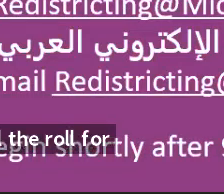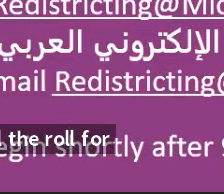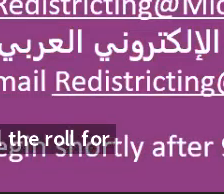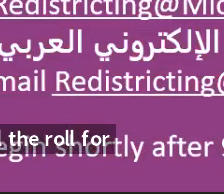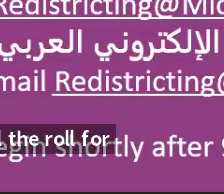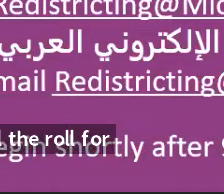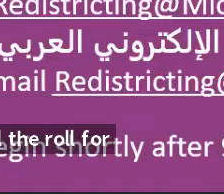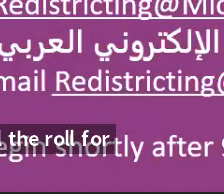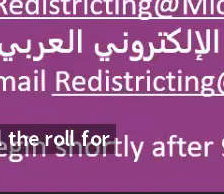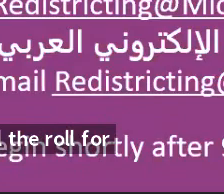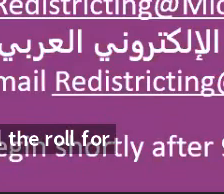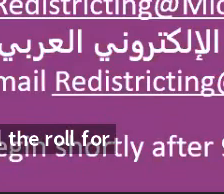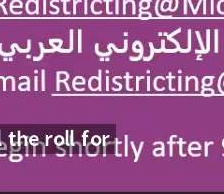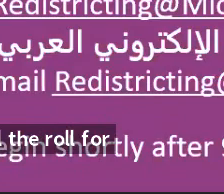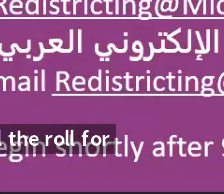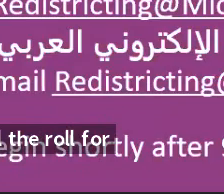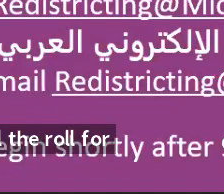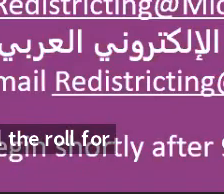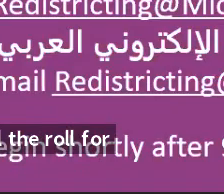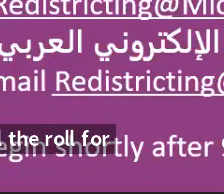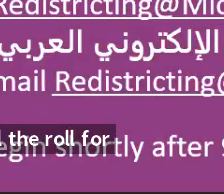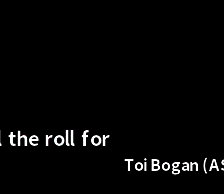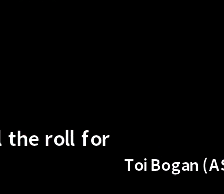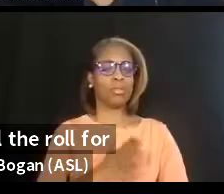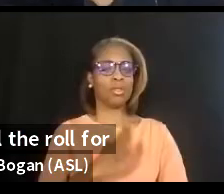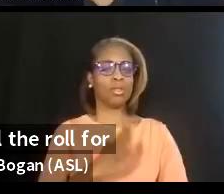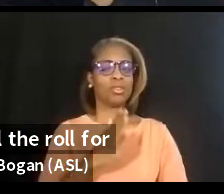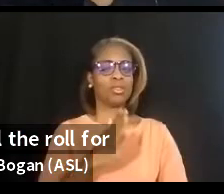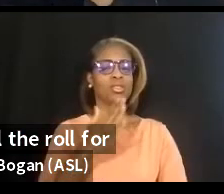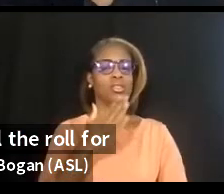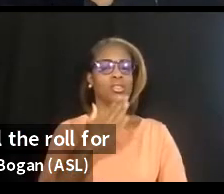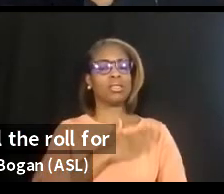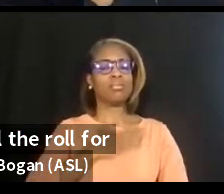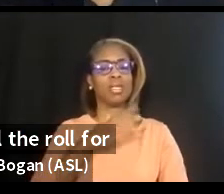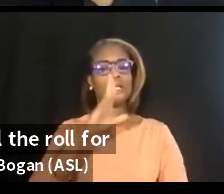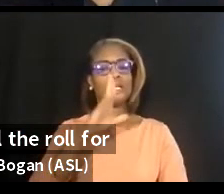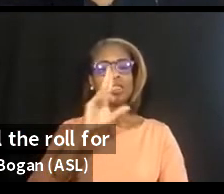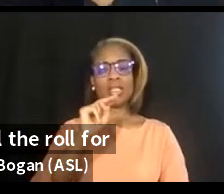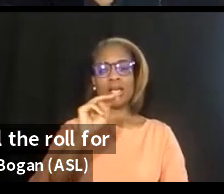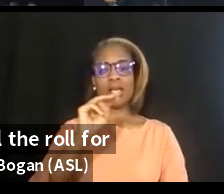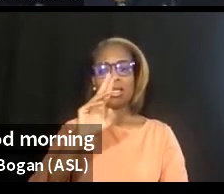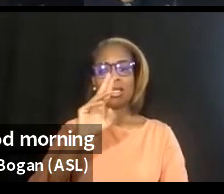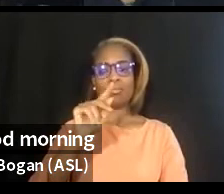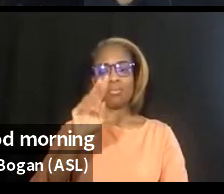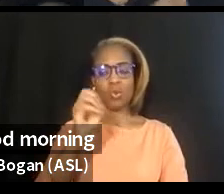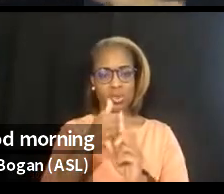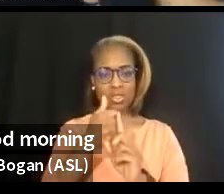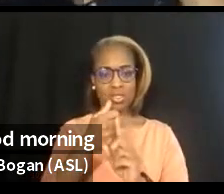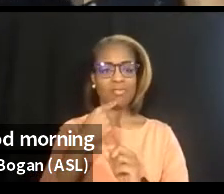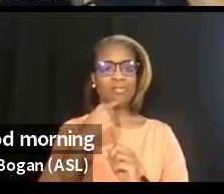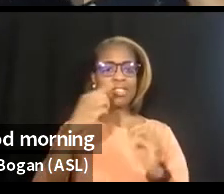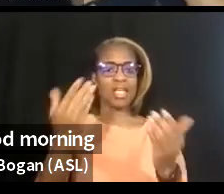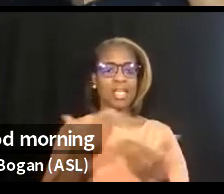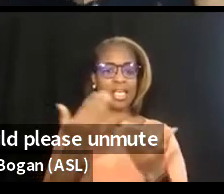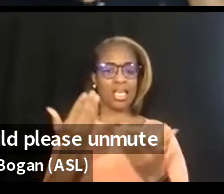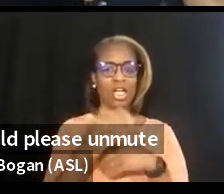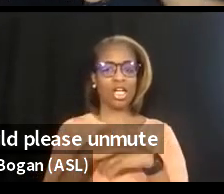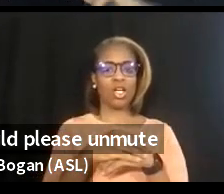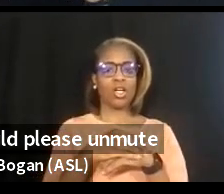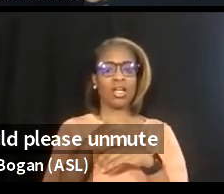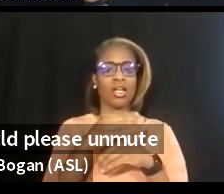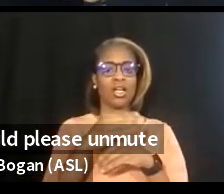Good morning, commissioners. If you could please unmute yourself and say present and the city